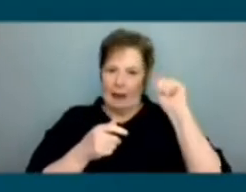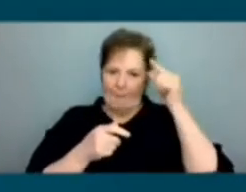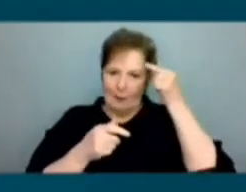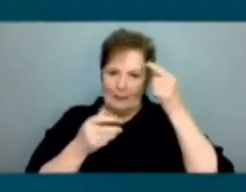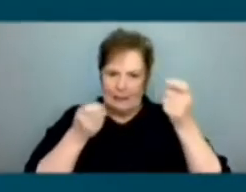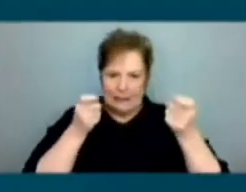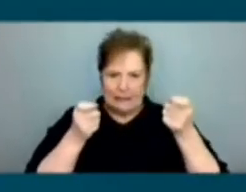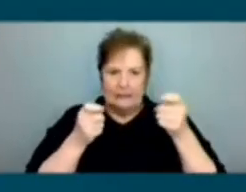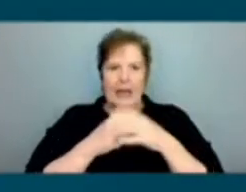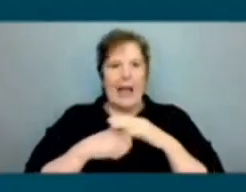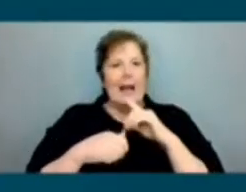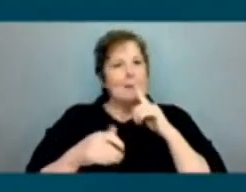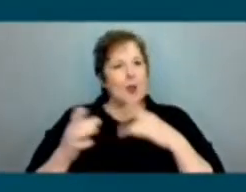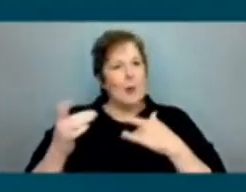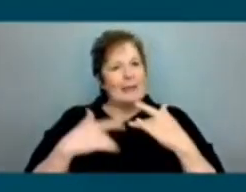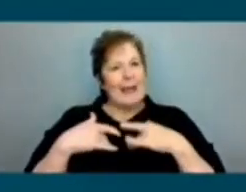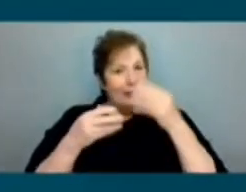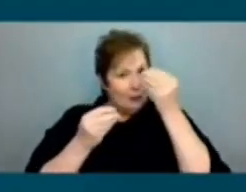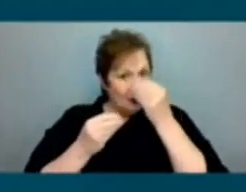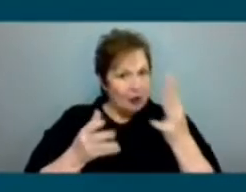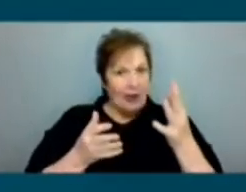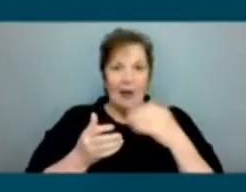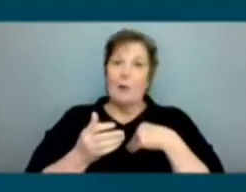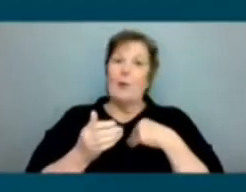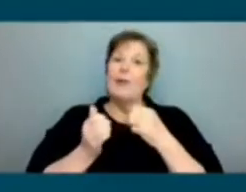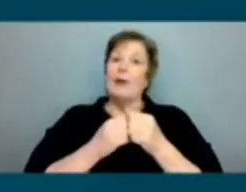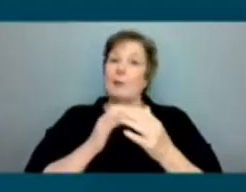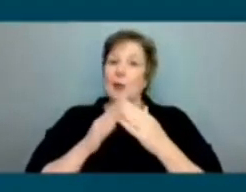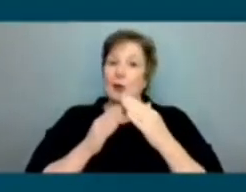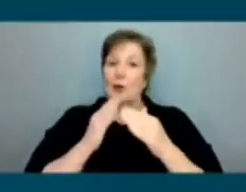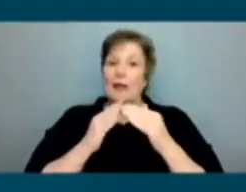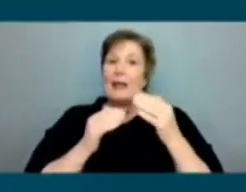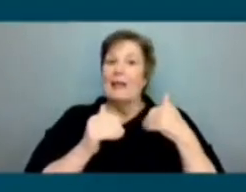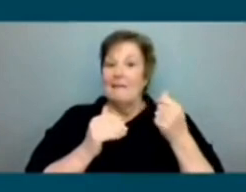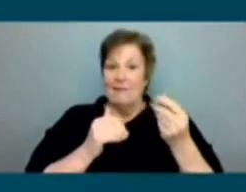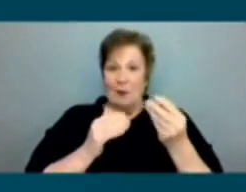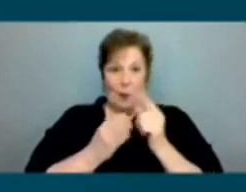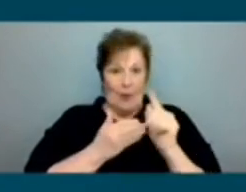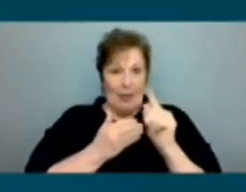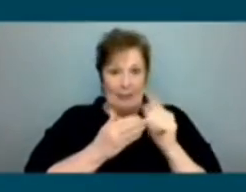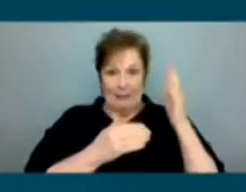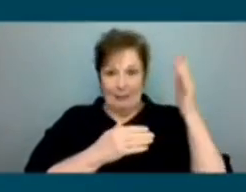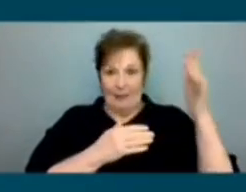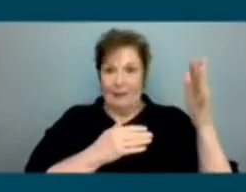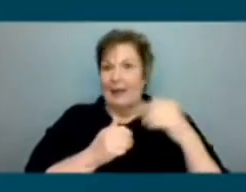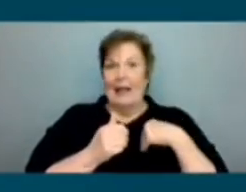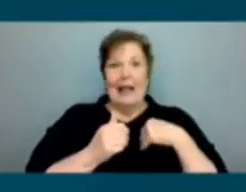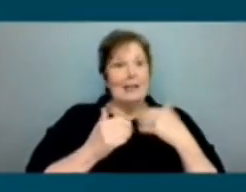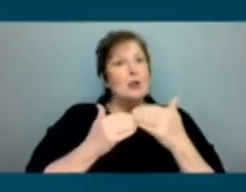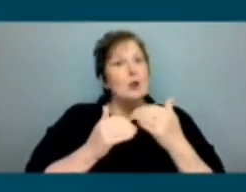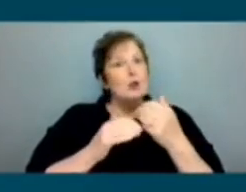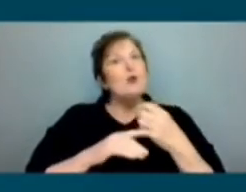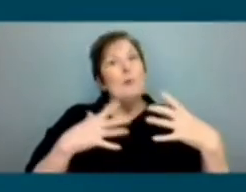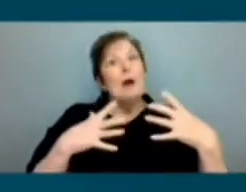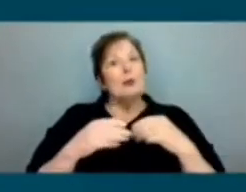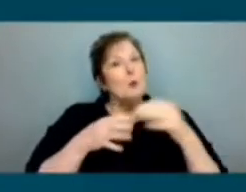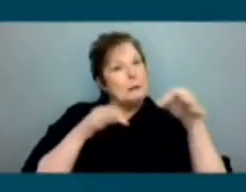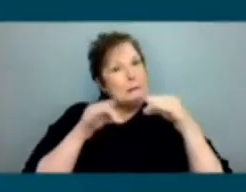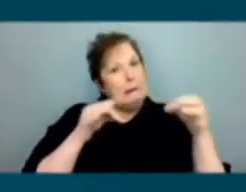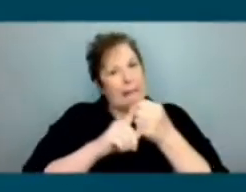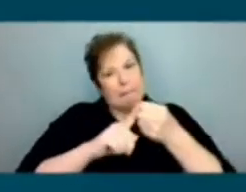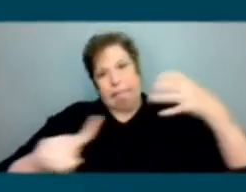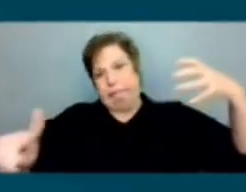so excited to share this journey with the community in the coming weeks and months. It's way too much to go into today, but